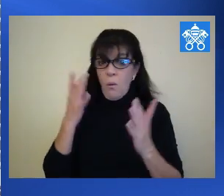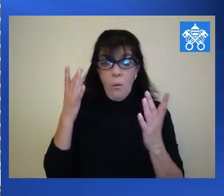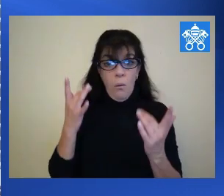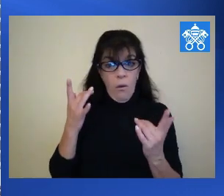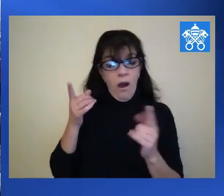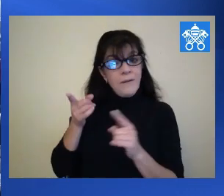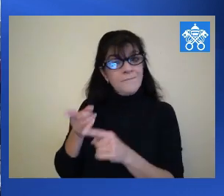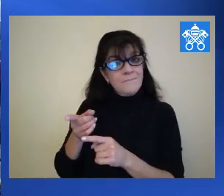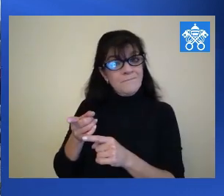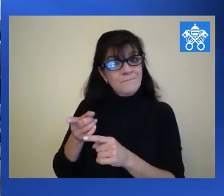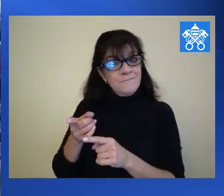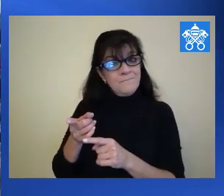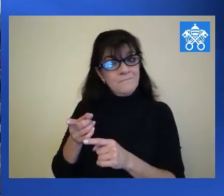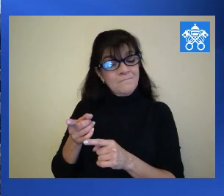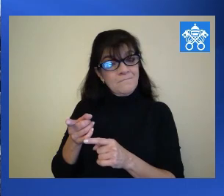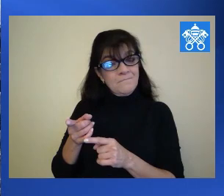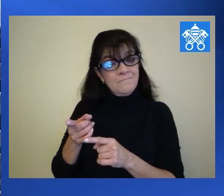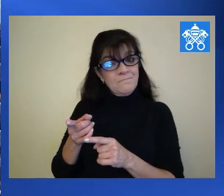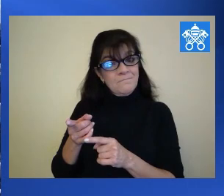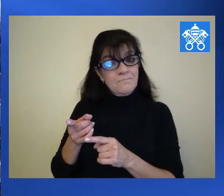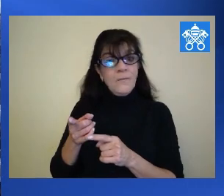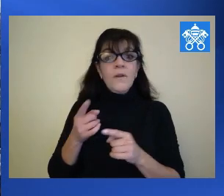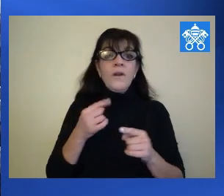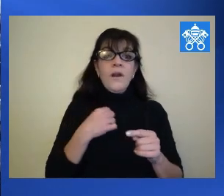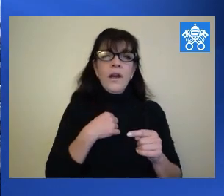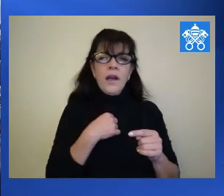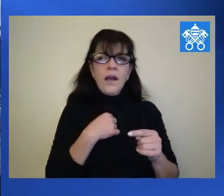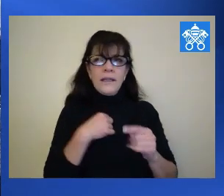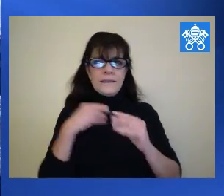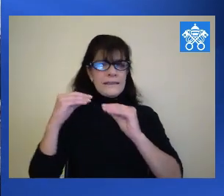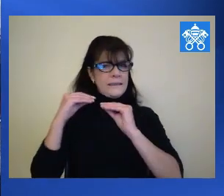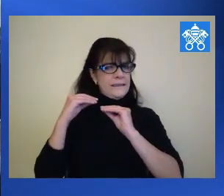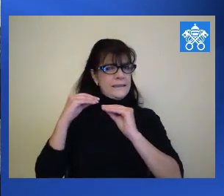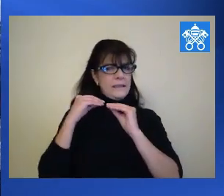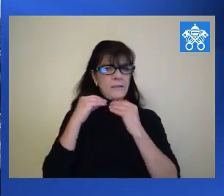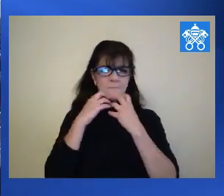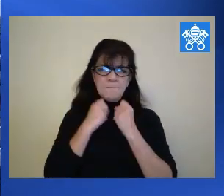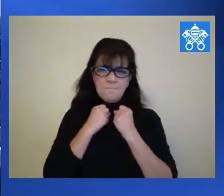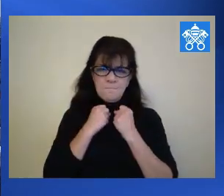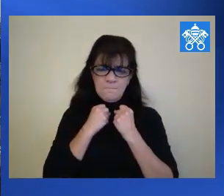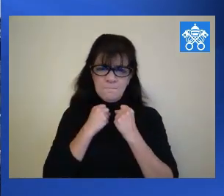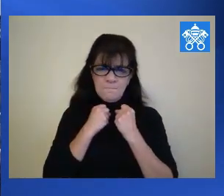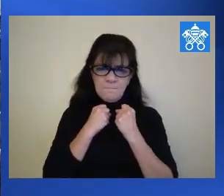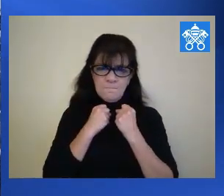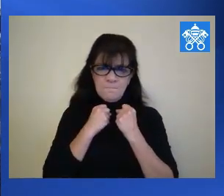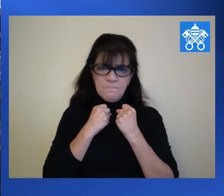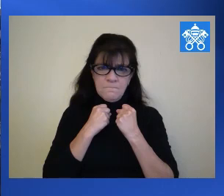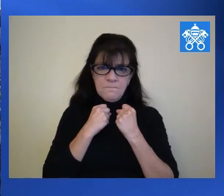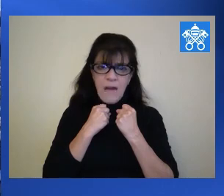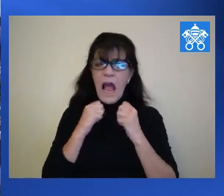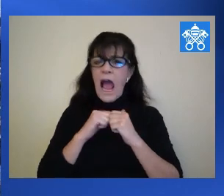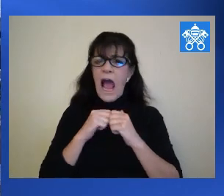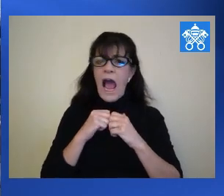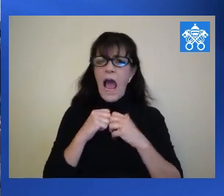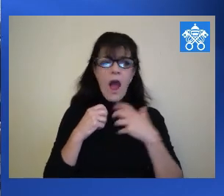reality, His intention is otherwise, to give us a valuable teaching, that is, the